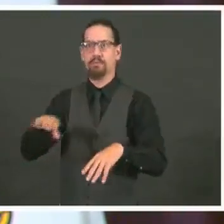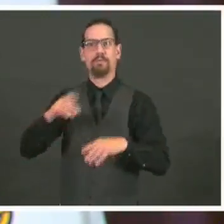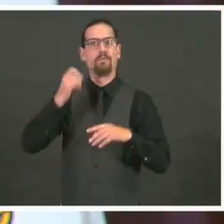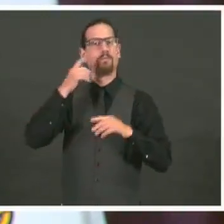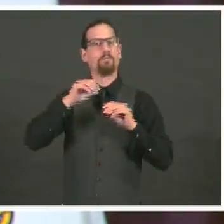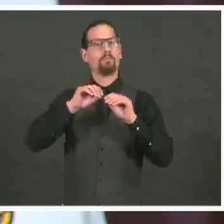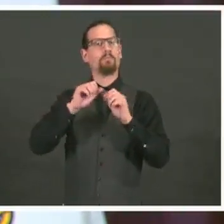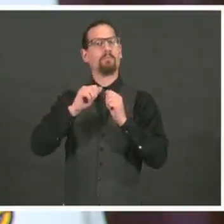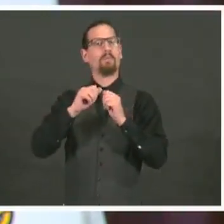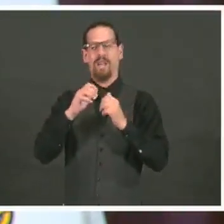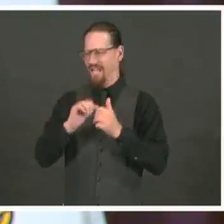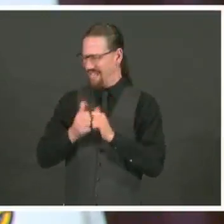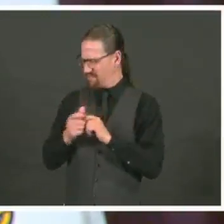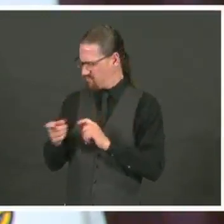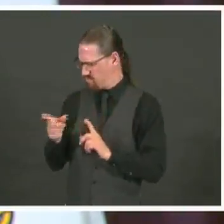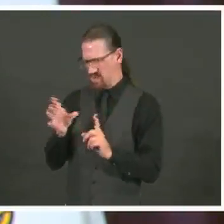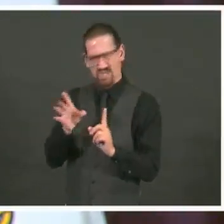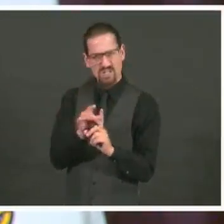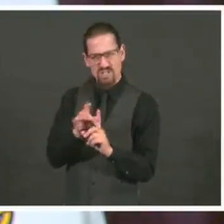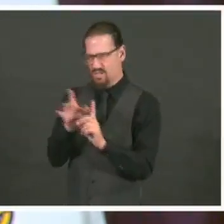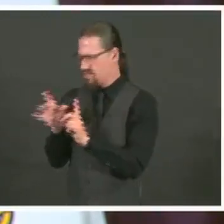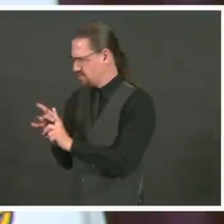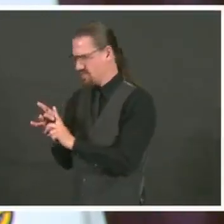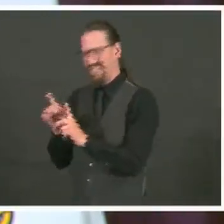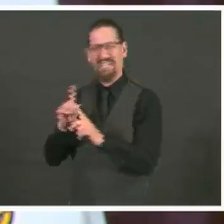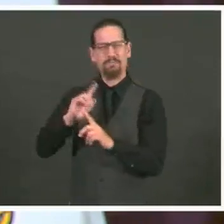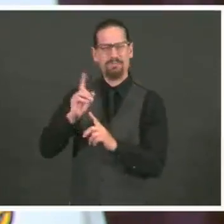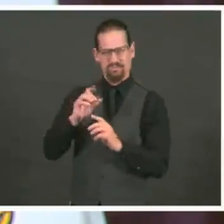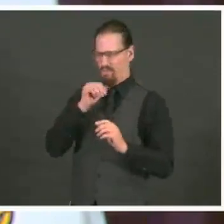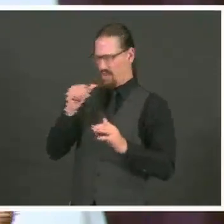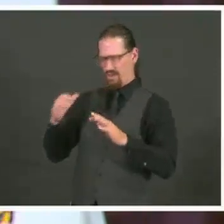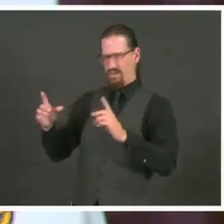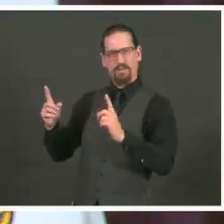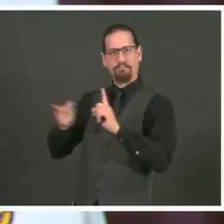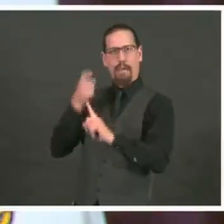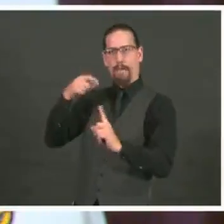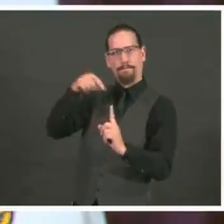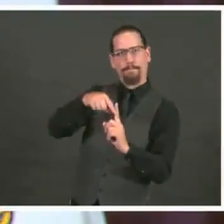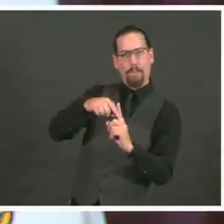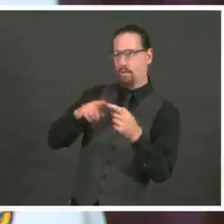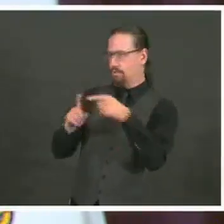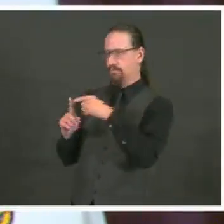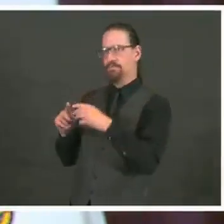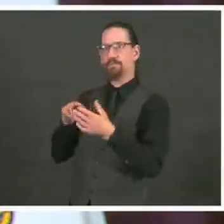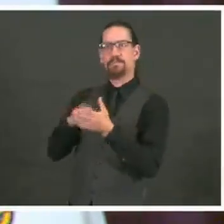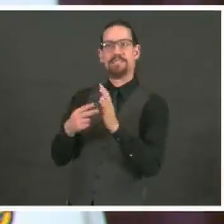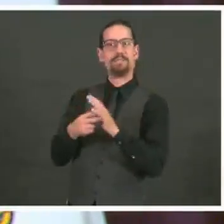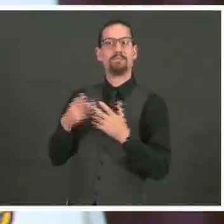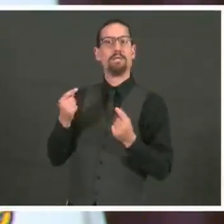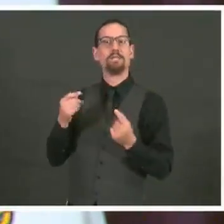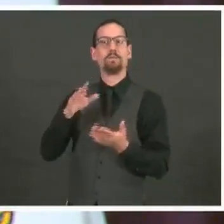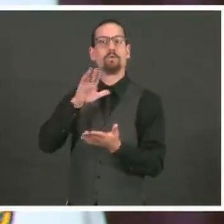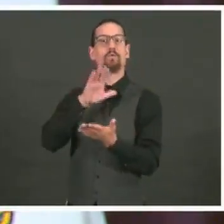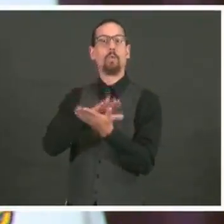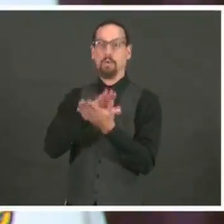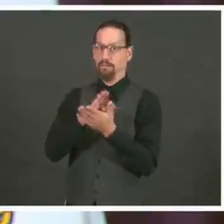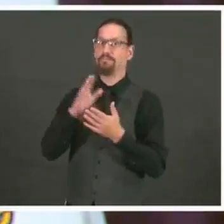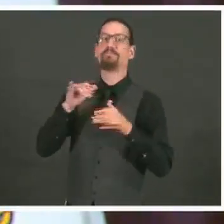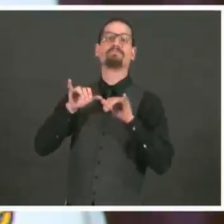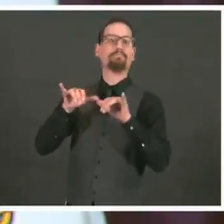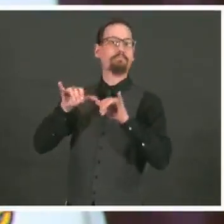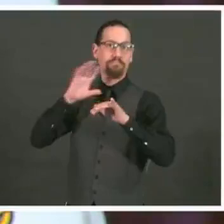source, because that could mean there is transmission still happening somewhere in that school. That's very different from situations